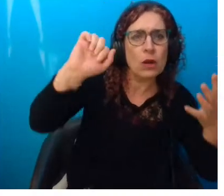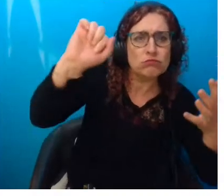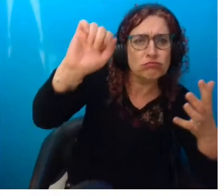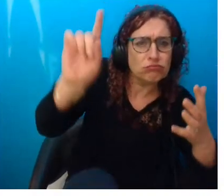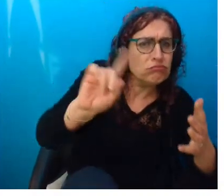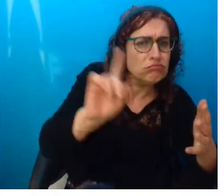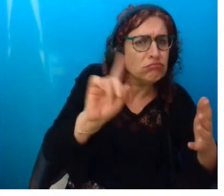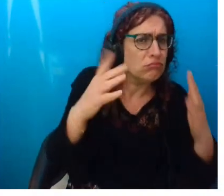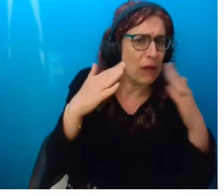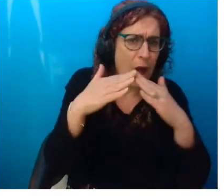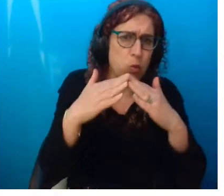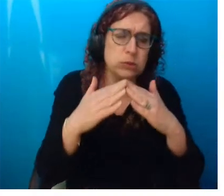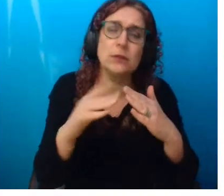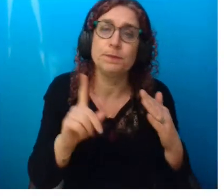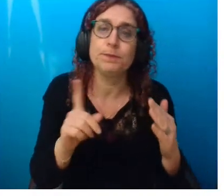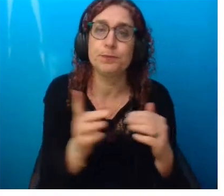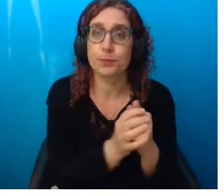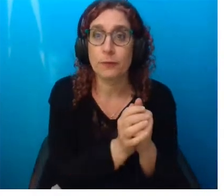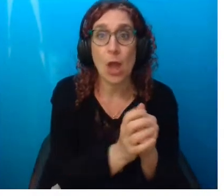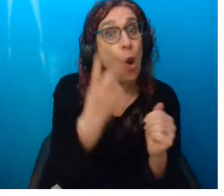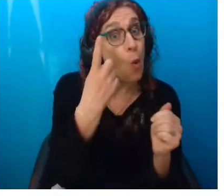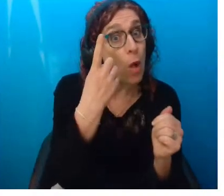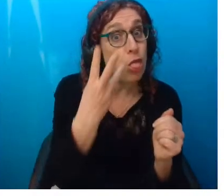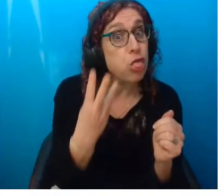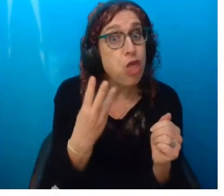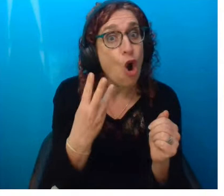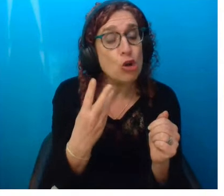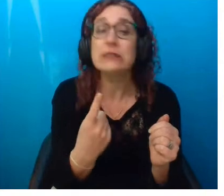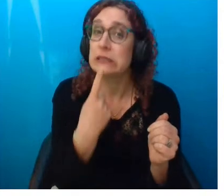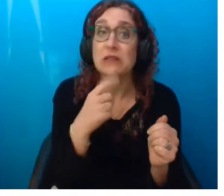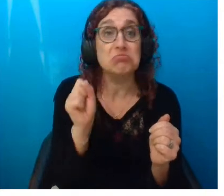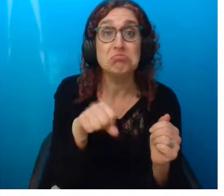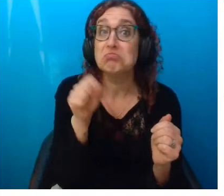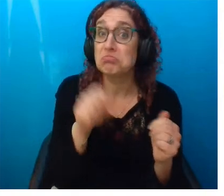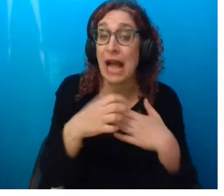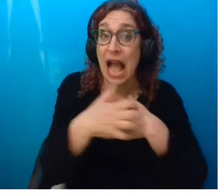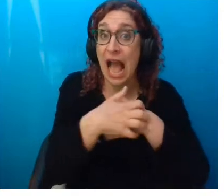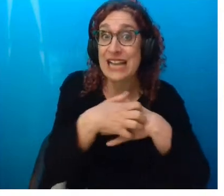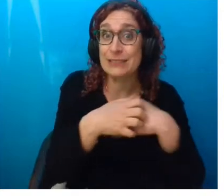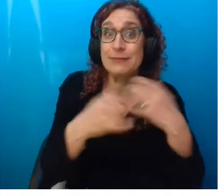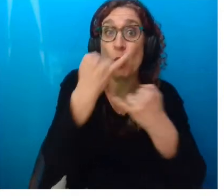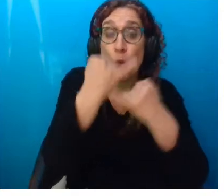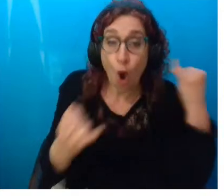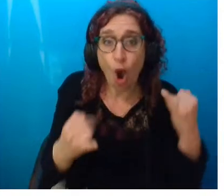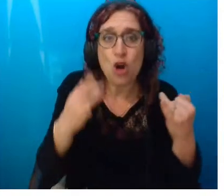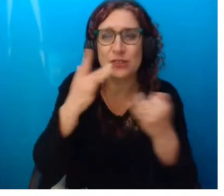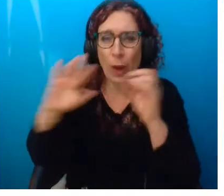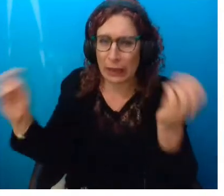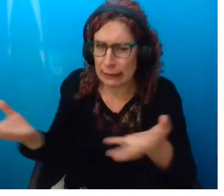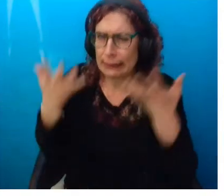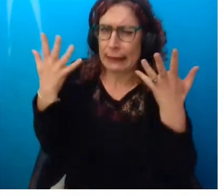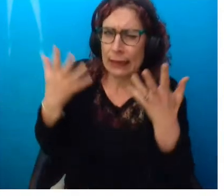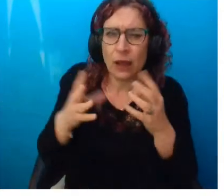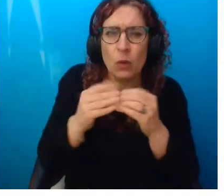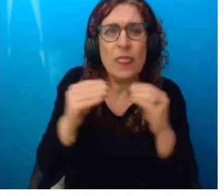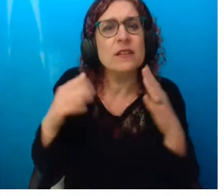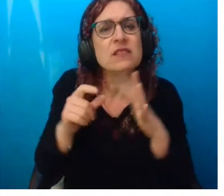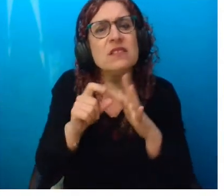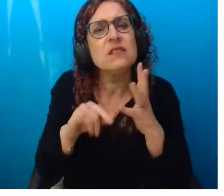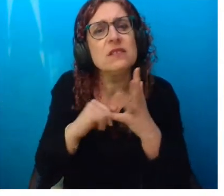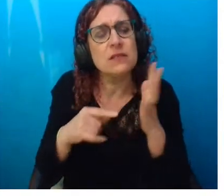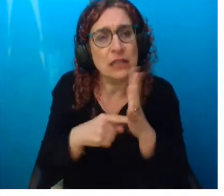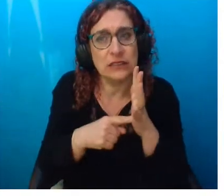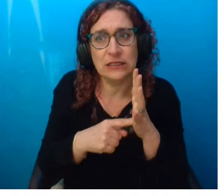1/3 of eczema sufferers do report worsening of eczema after dust exposure. House dust mite is known to